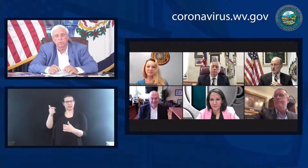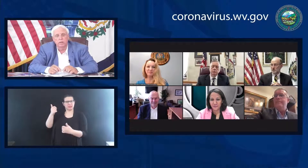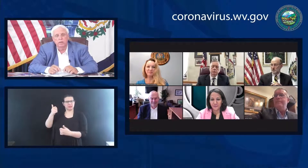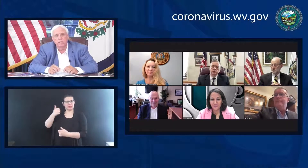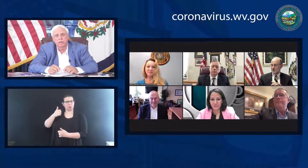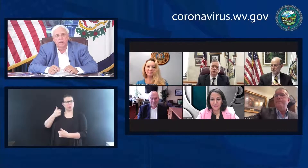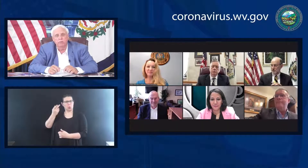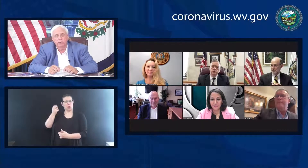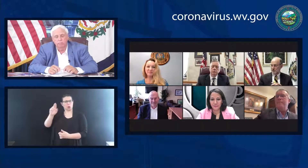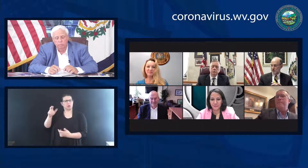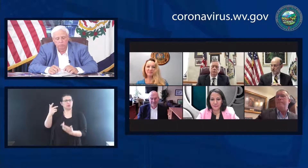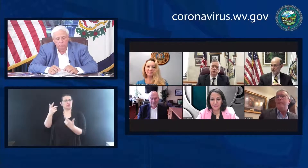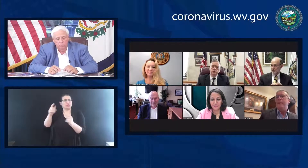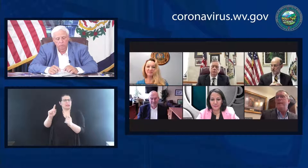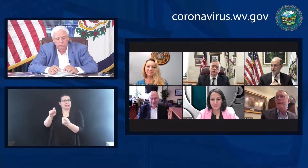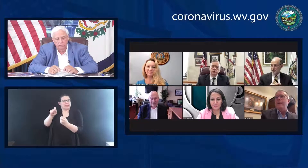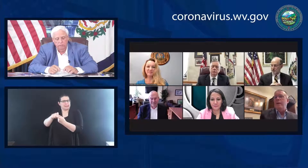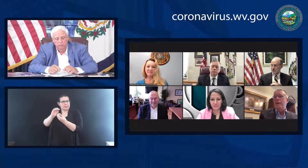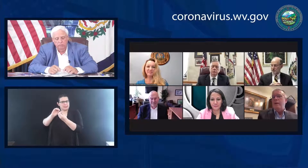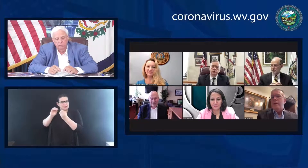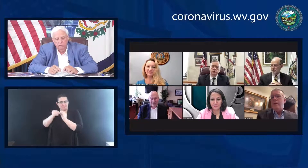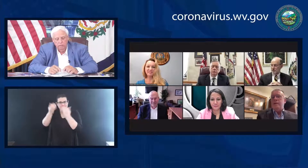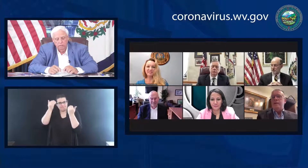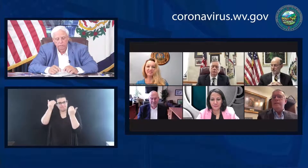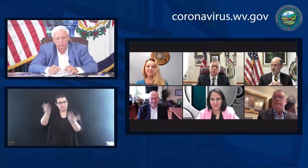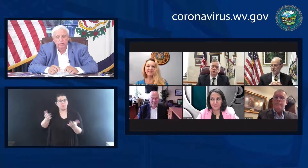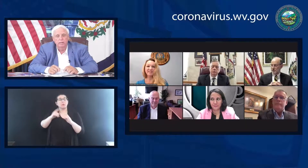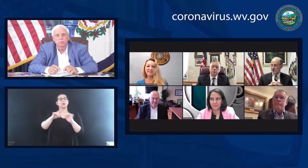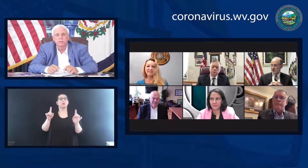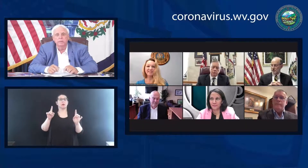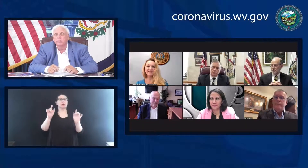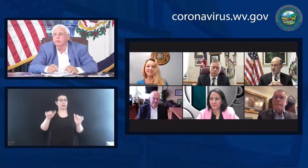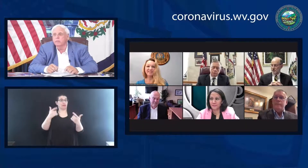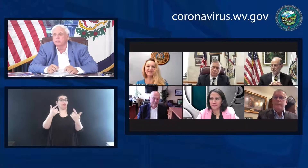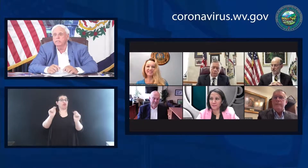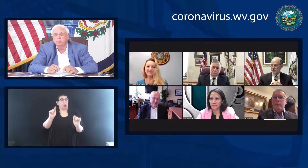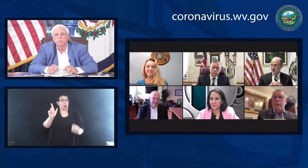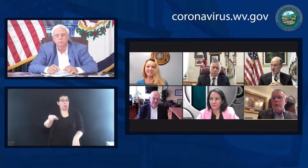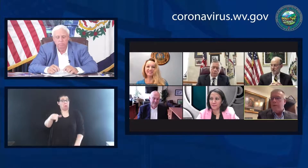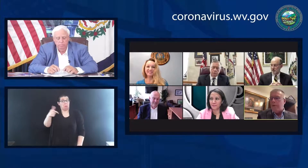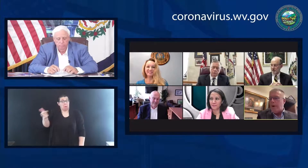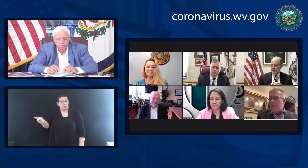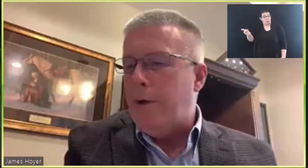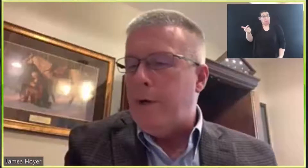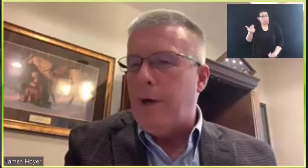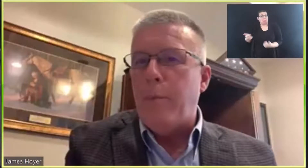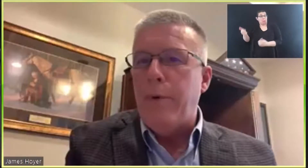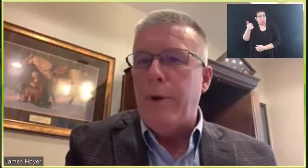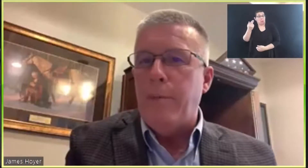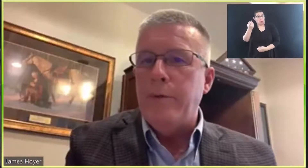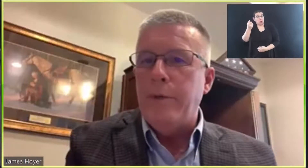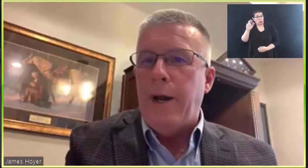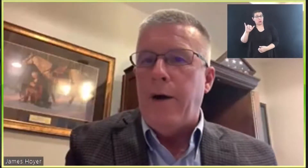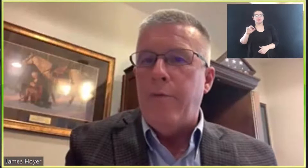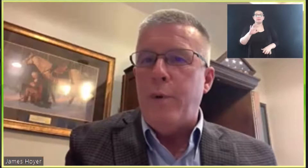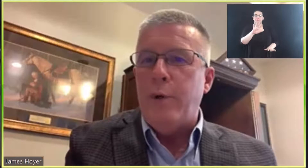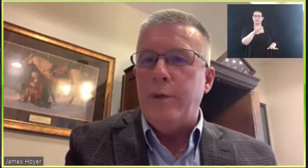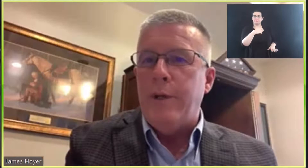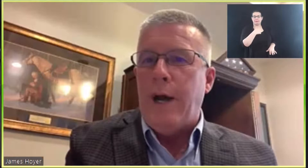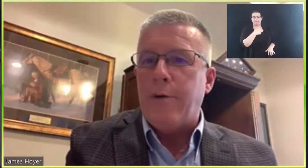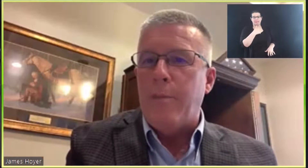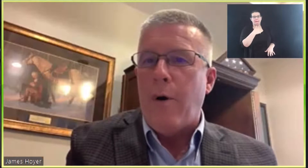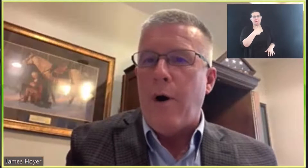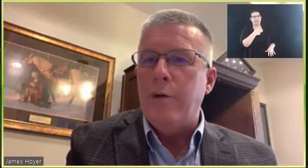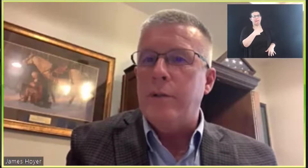another an accurate number, Paul, but we can try a little bit here. Okay, General? So, Governor, I'll give a couple of numbers and then I'll push